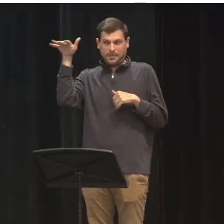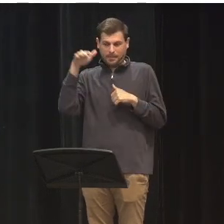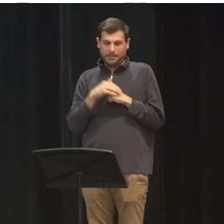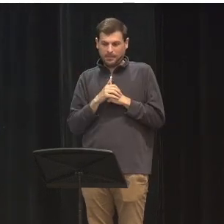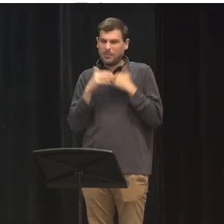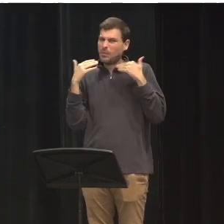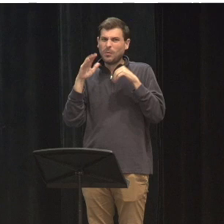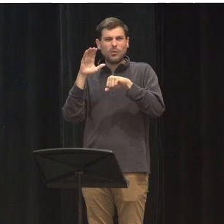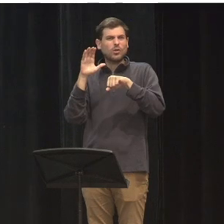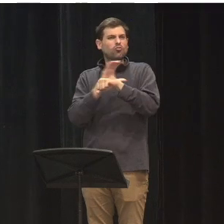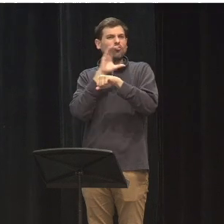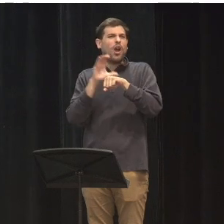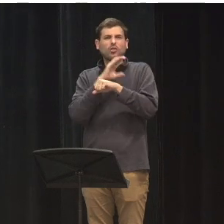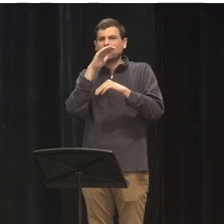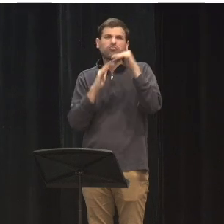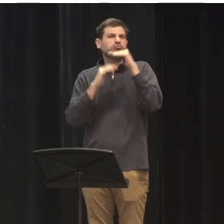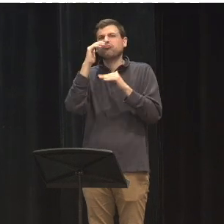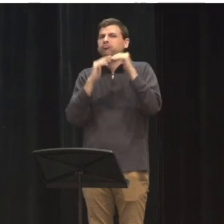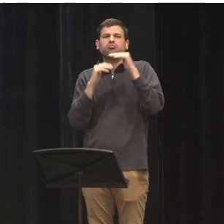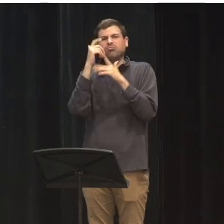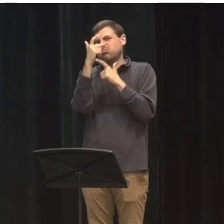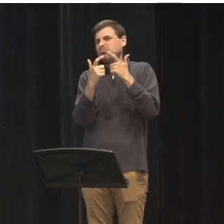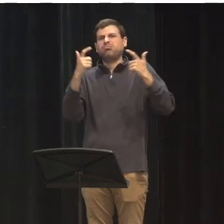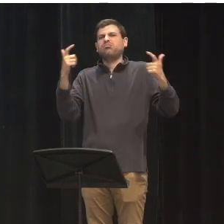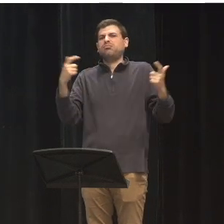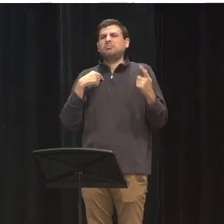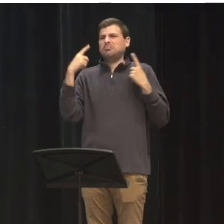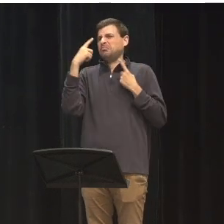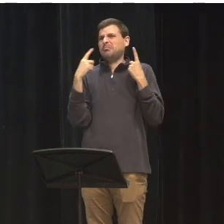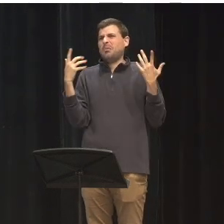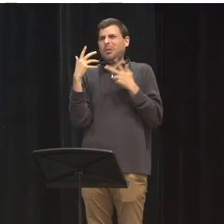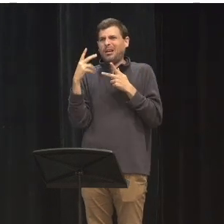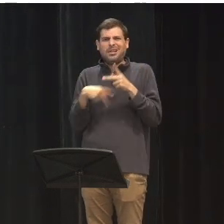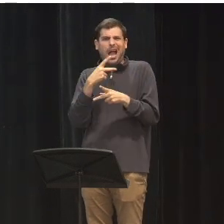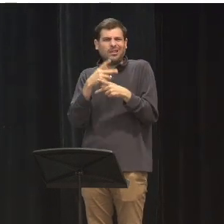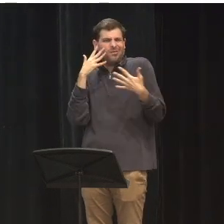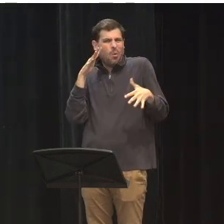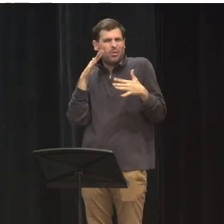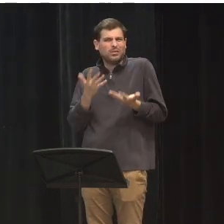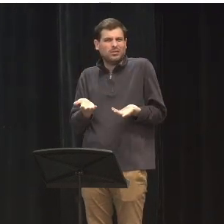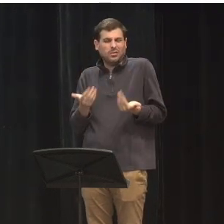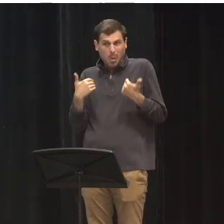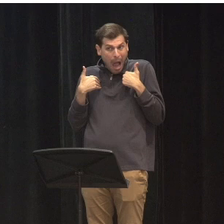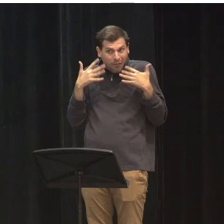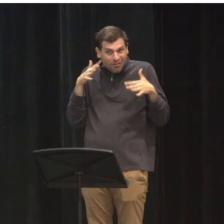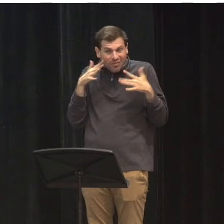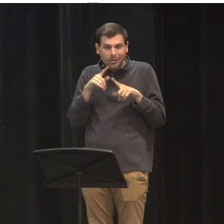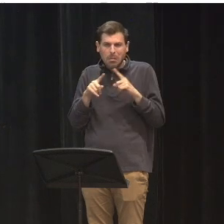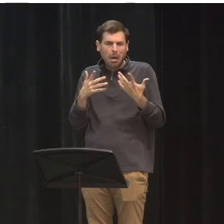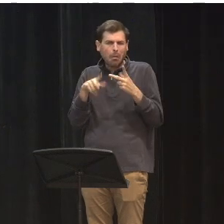big construction project. And I'm thinking, well, what kind of noise are we going to hear?